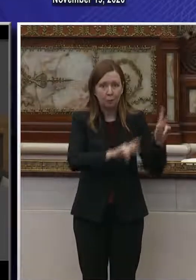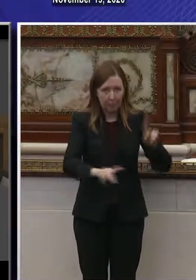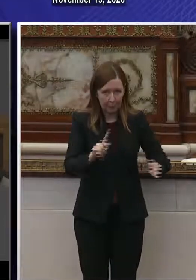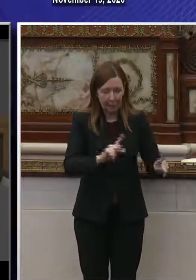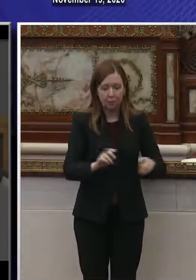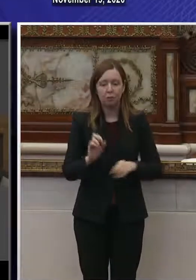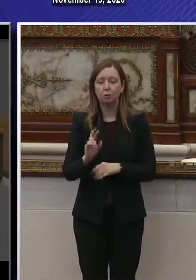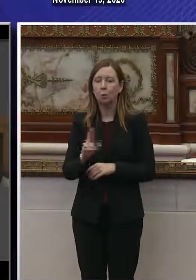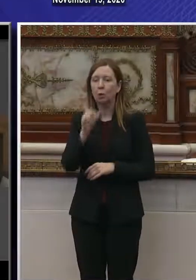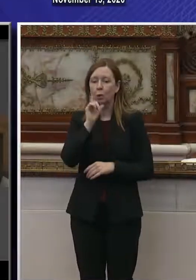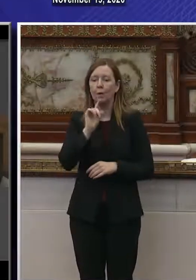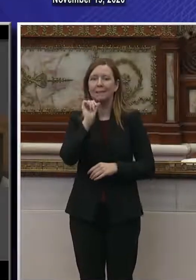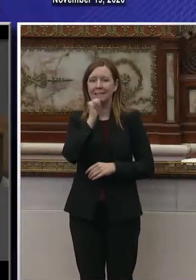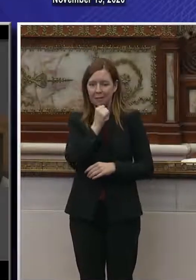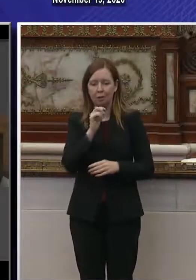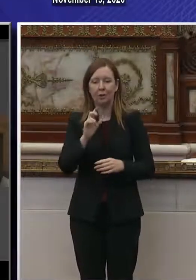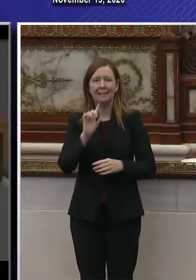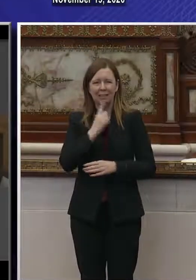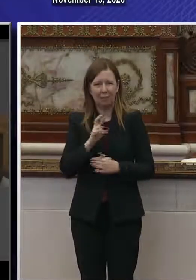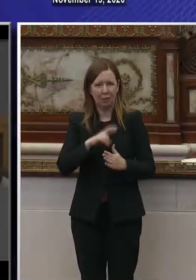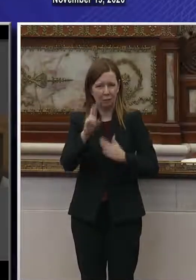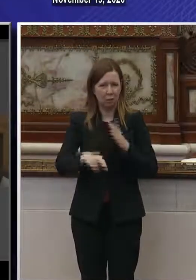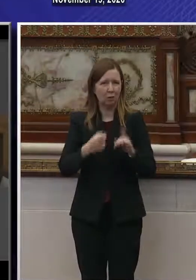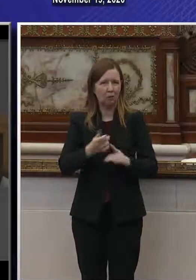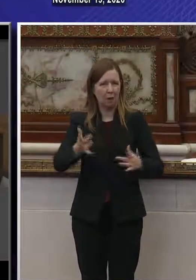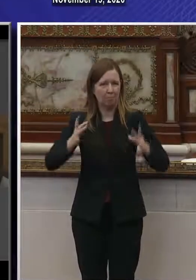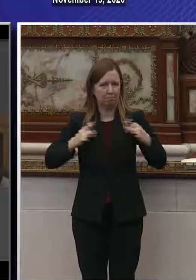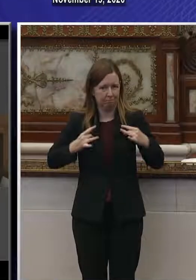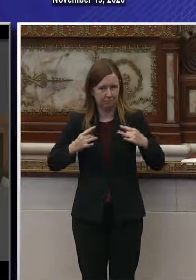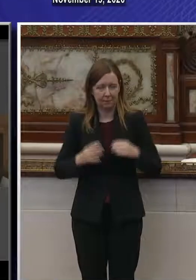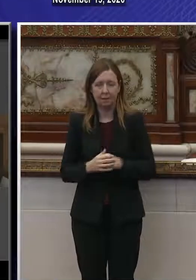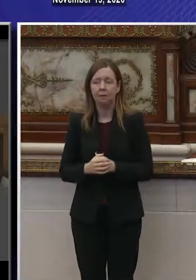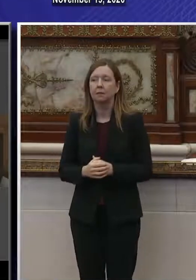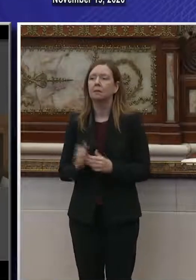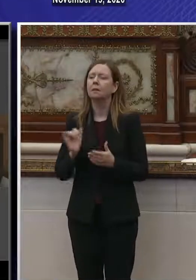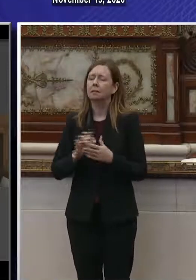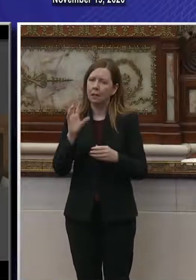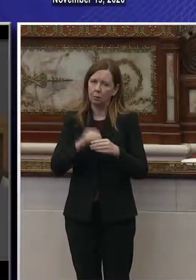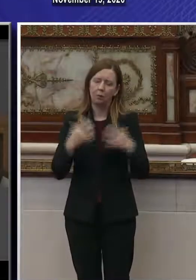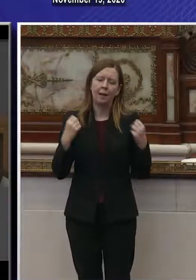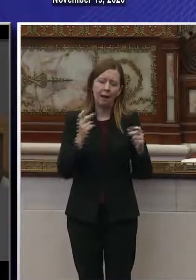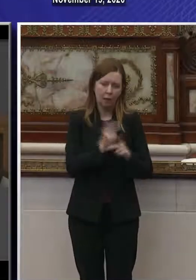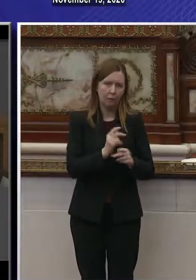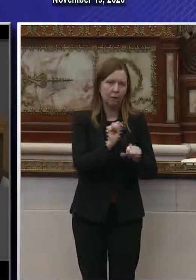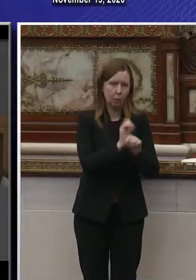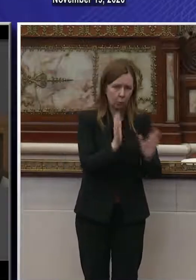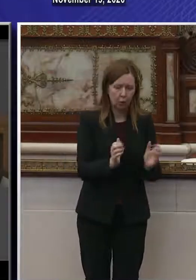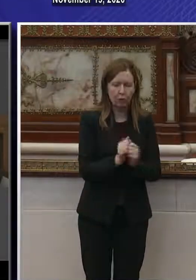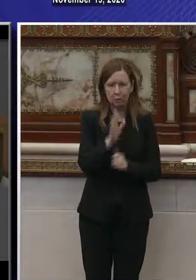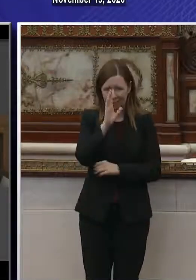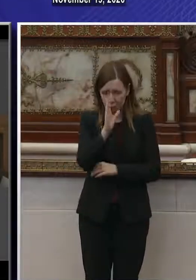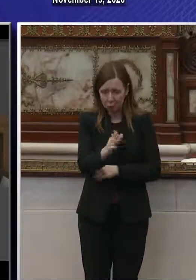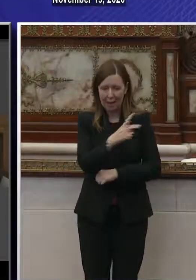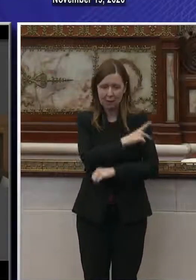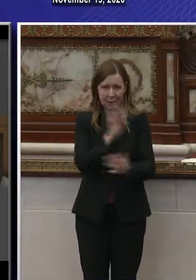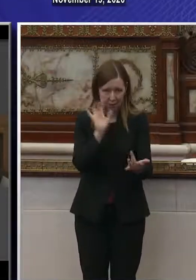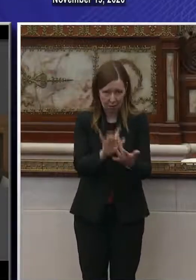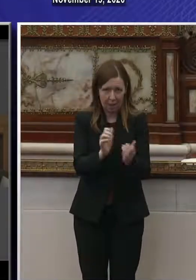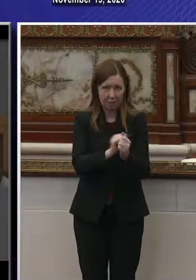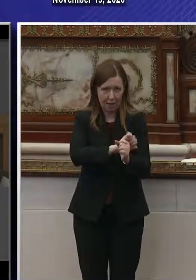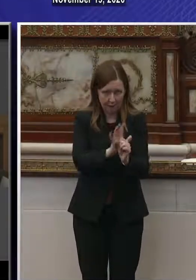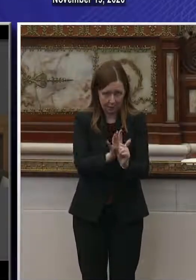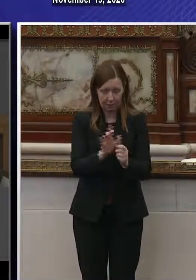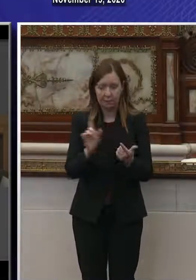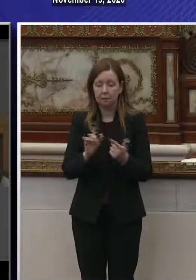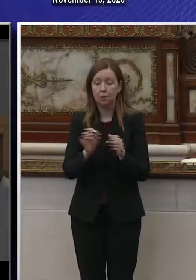suffering severe consequences of infection. This phase will likely include healthcare workers with direct patient contact,